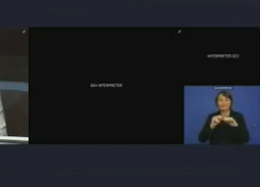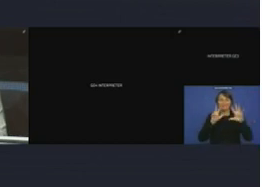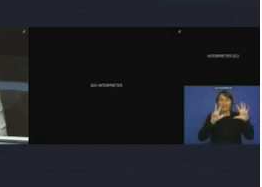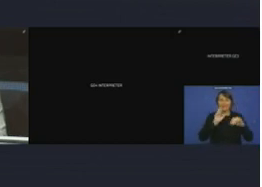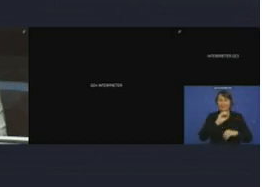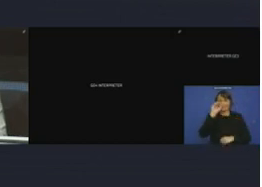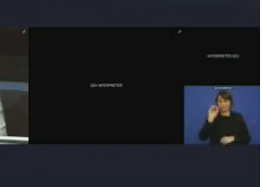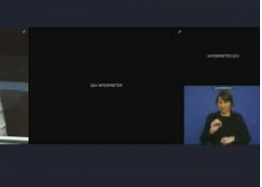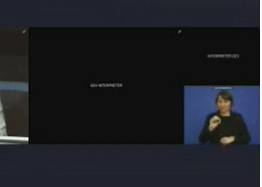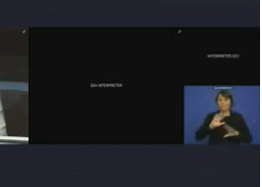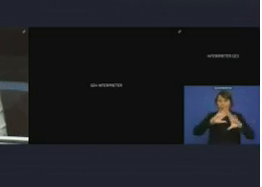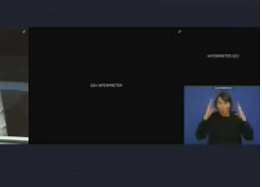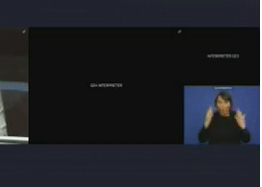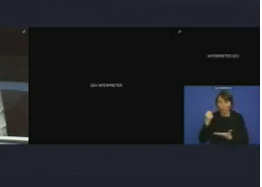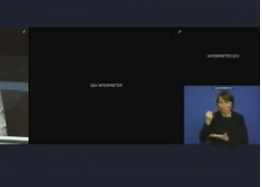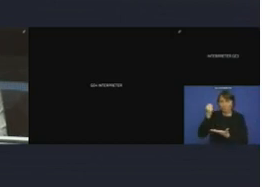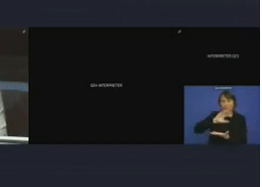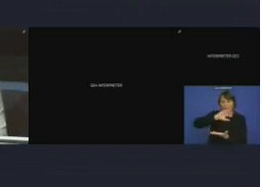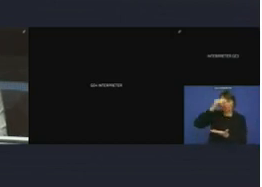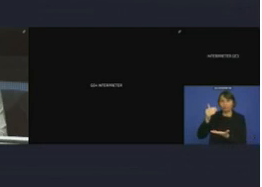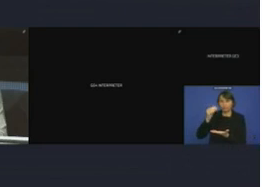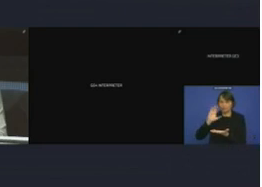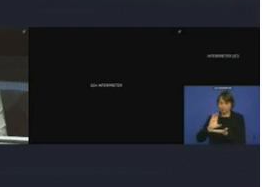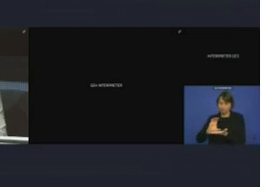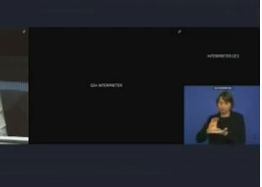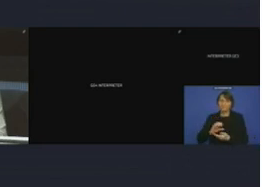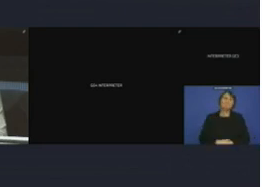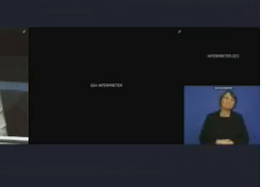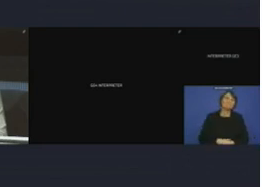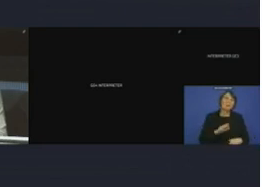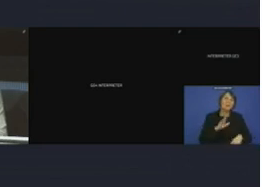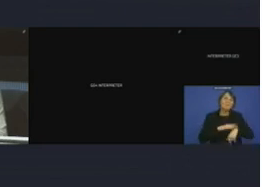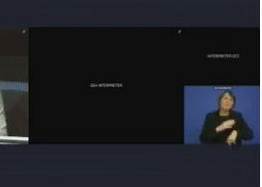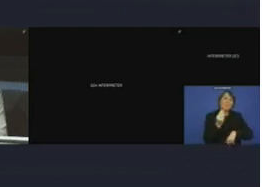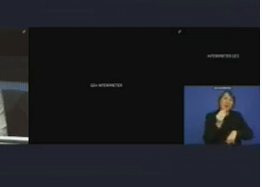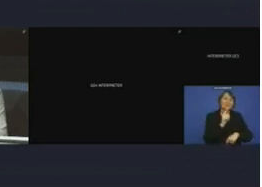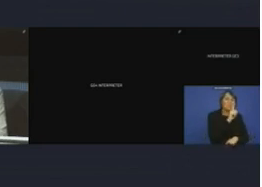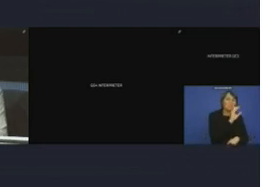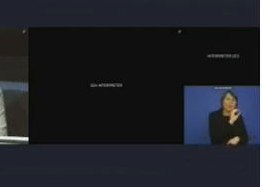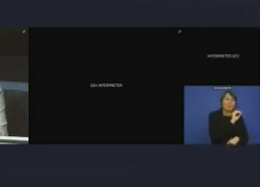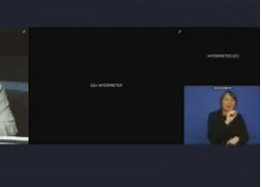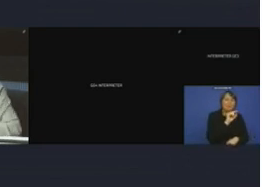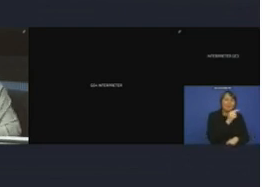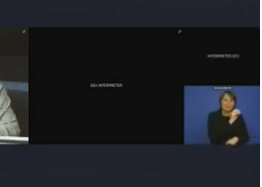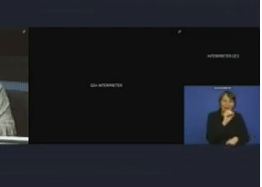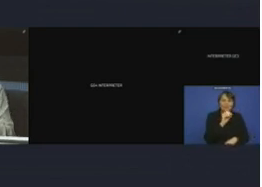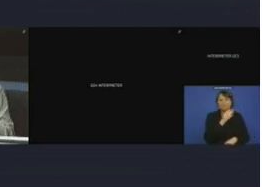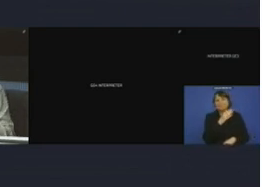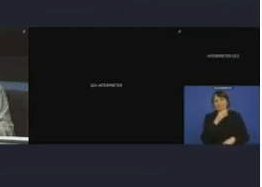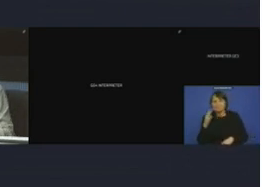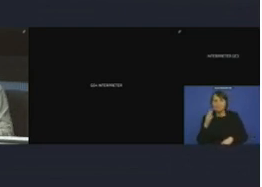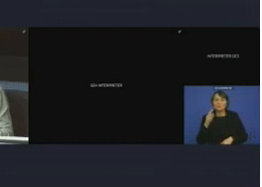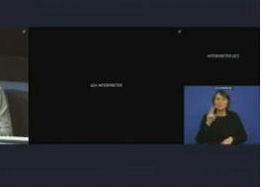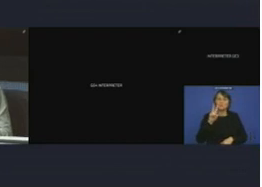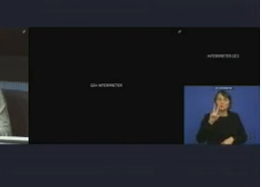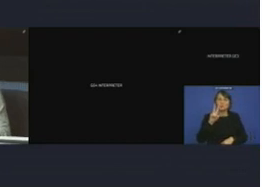And it should be between 100,000 and 200,000 euros. So it becomes a lump